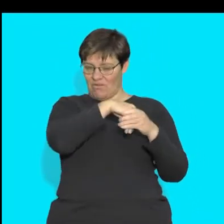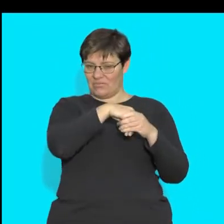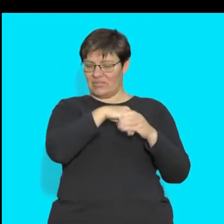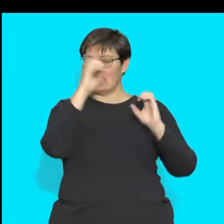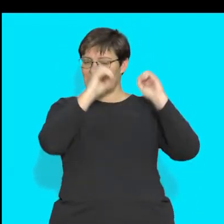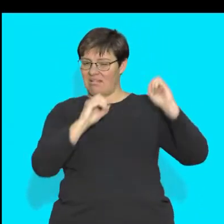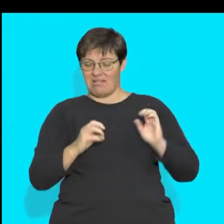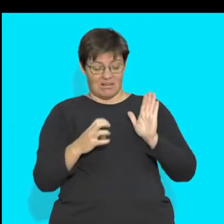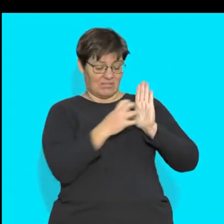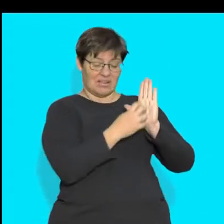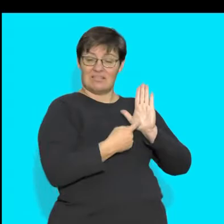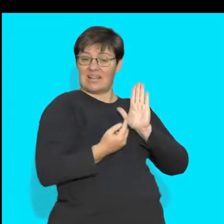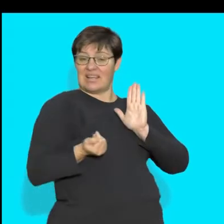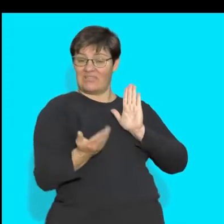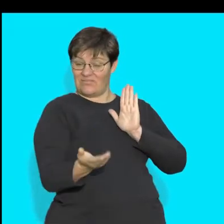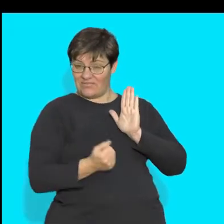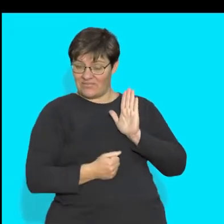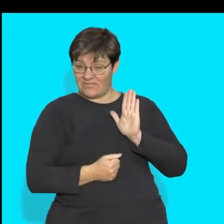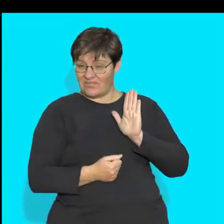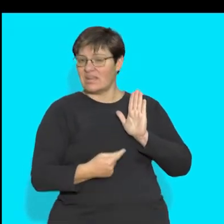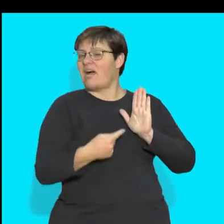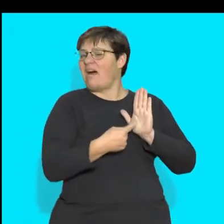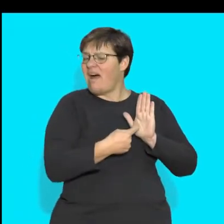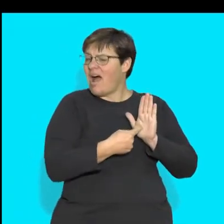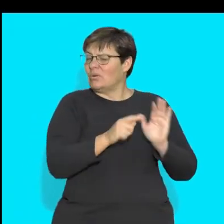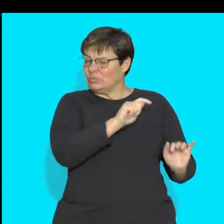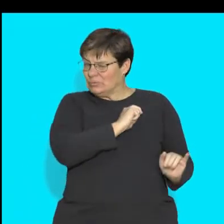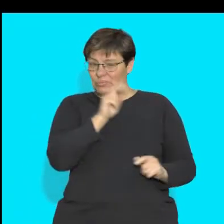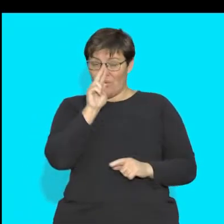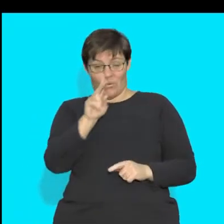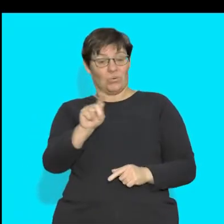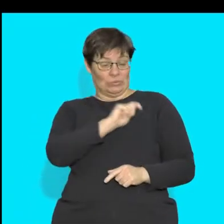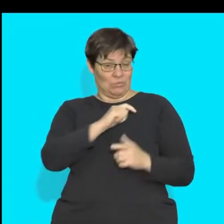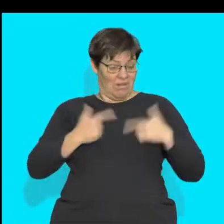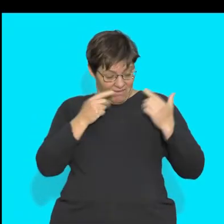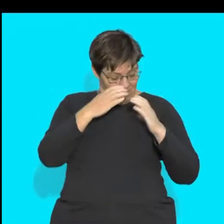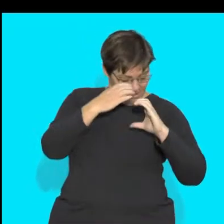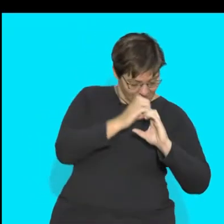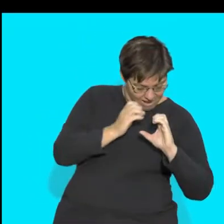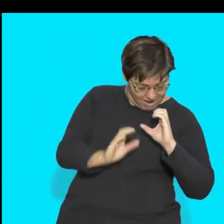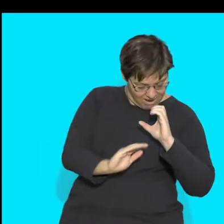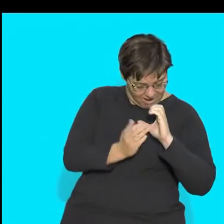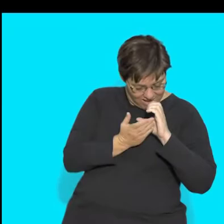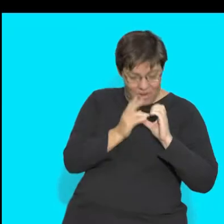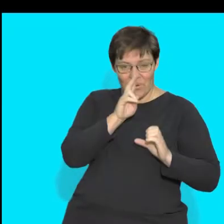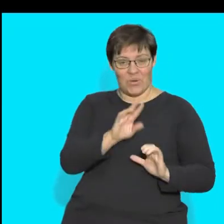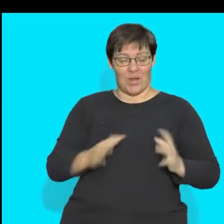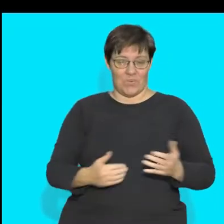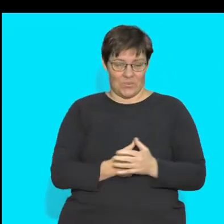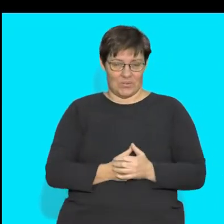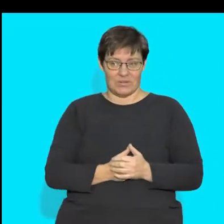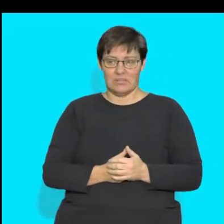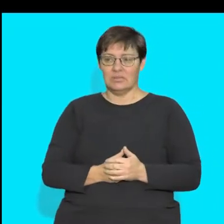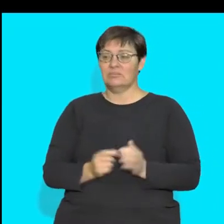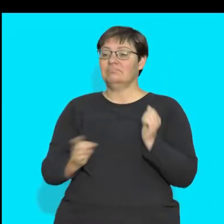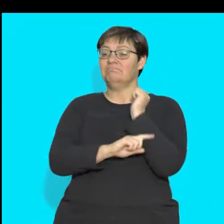you a diagram, and very often we're going to show you what it actually looks like in real life. Then the